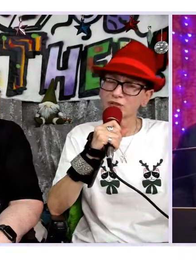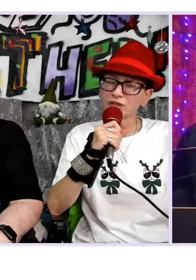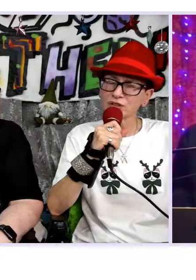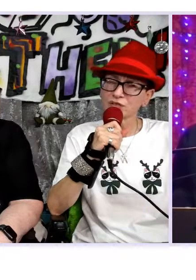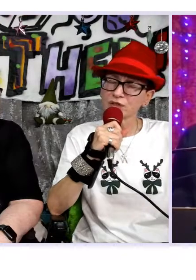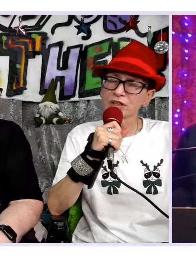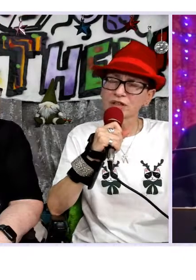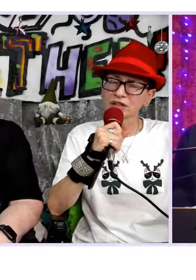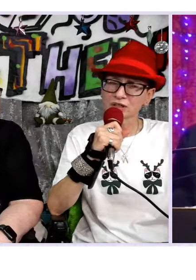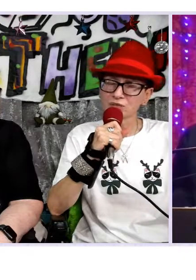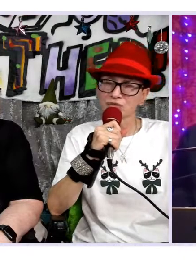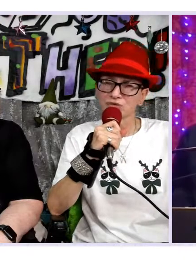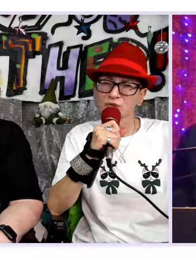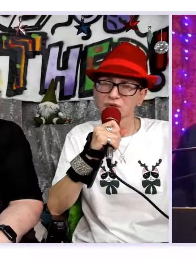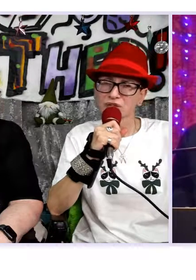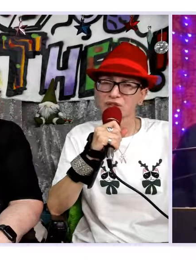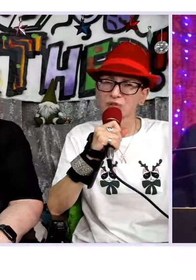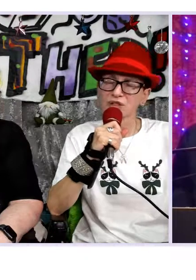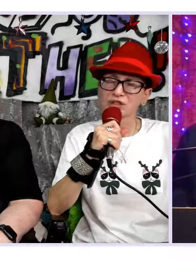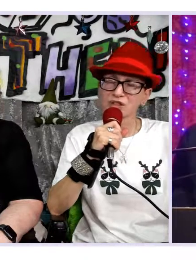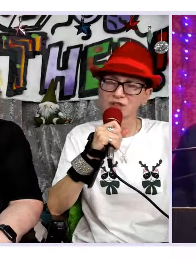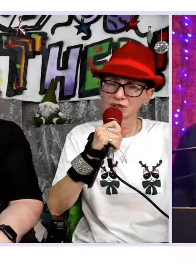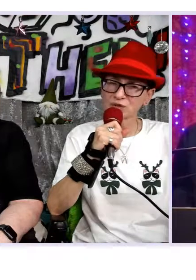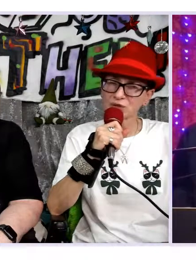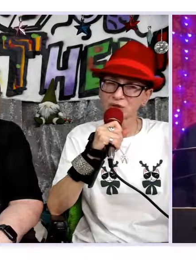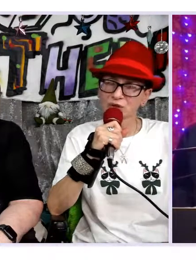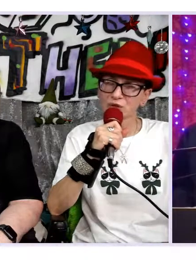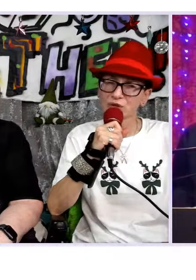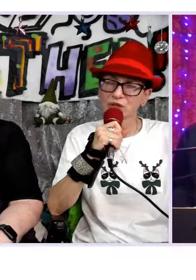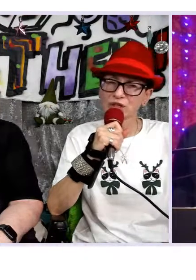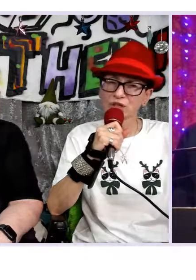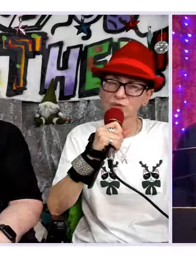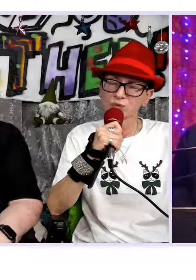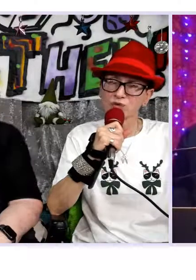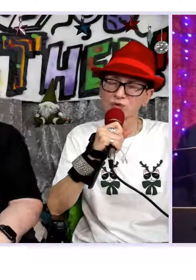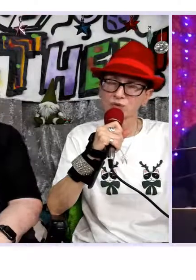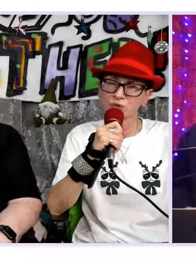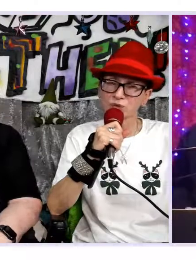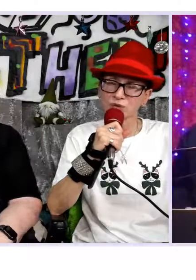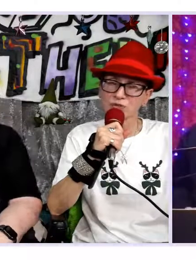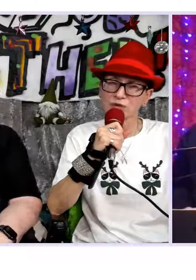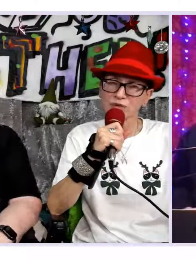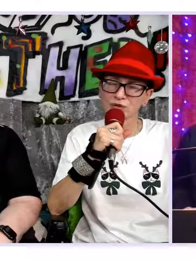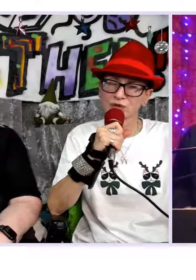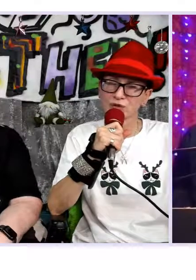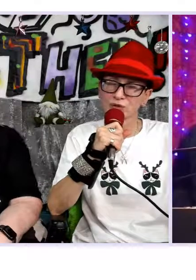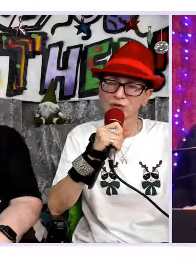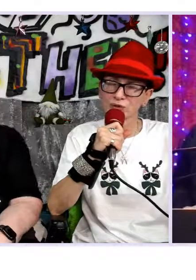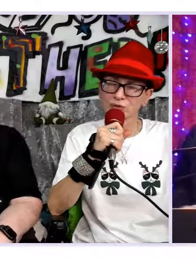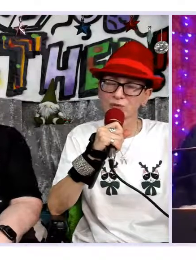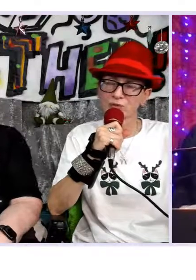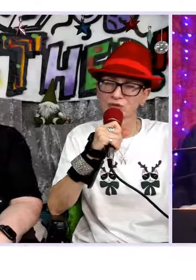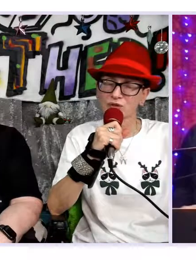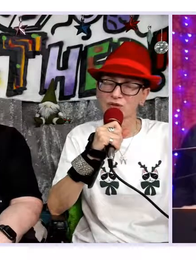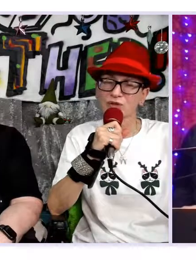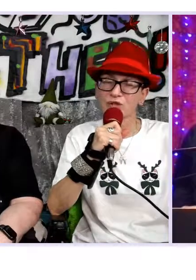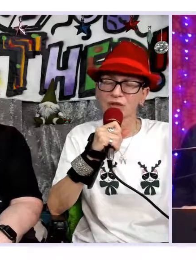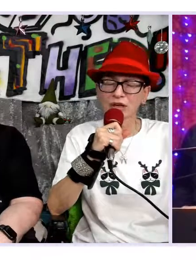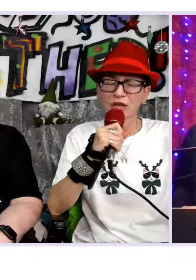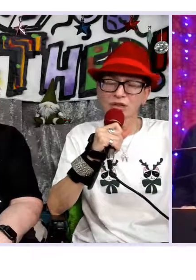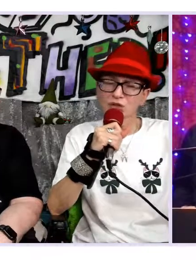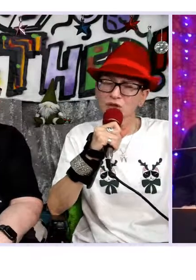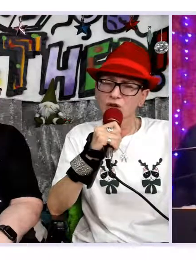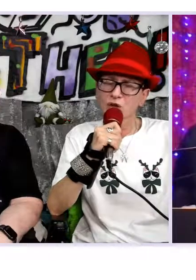kitchen ceiling fell in an hour beforehand and we had to cancel the whole thing and whiz the food round to the local homelessness